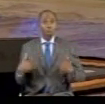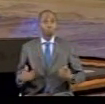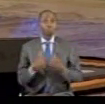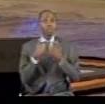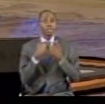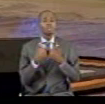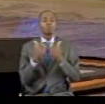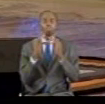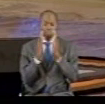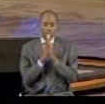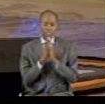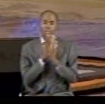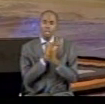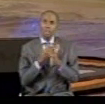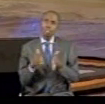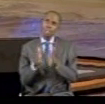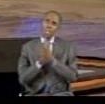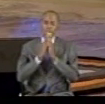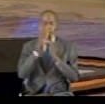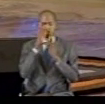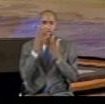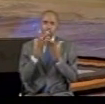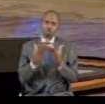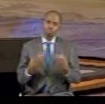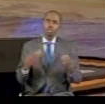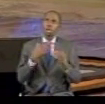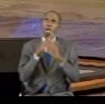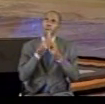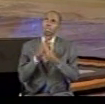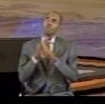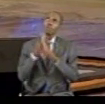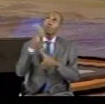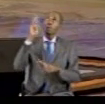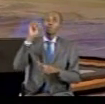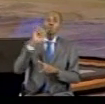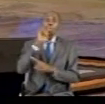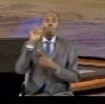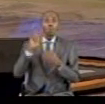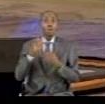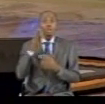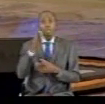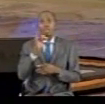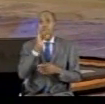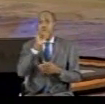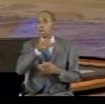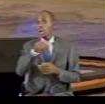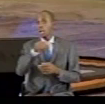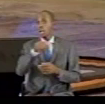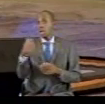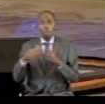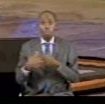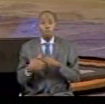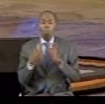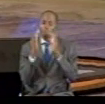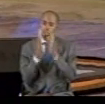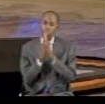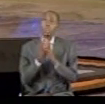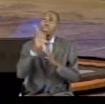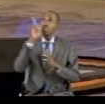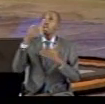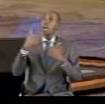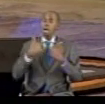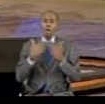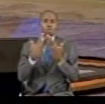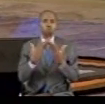and demand solution and answer from him. When there is any problem, pray. He has solution to